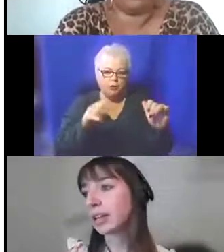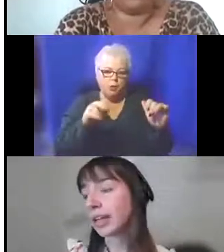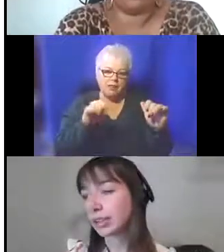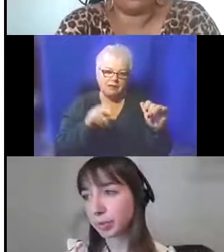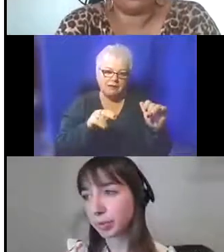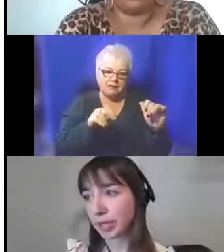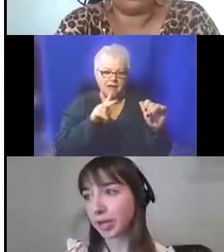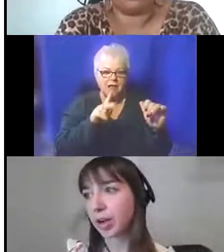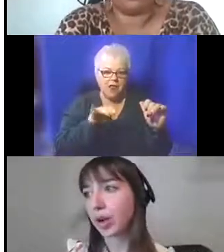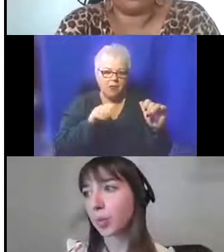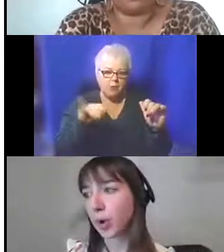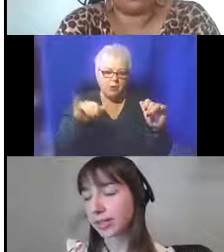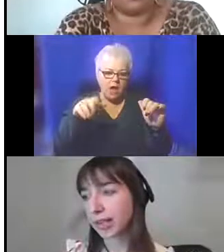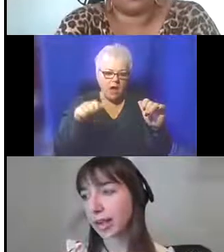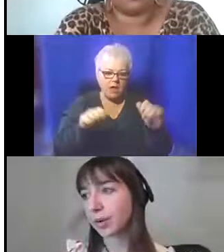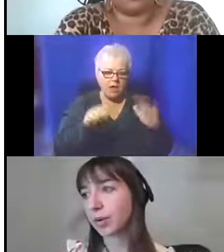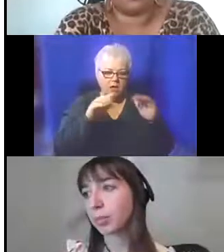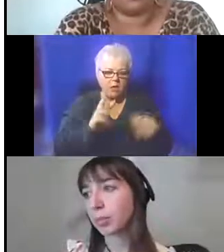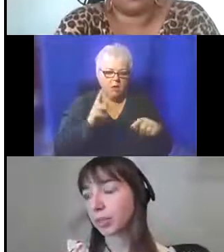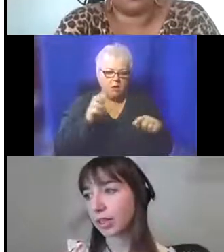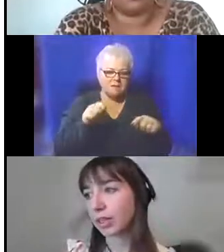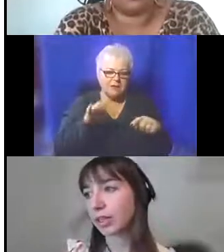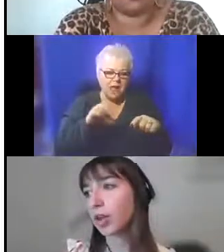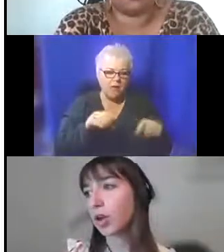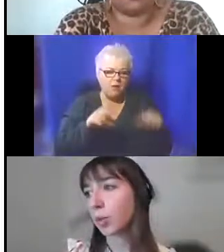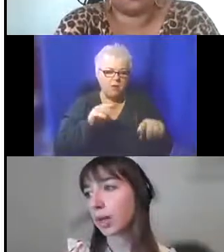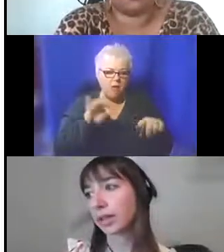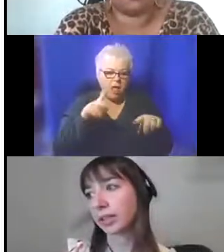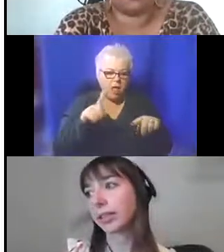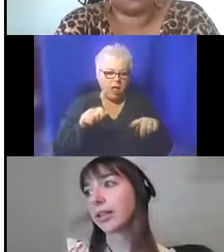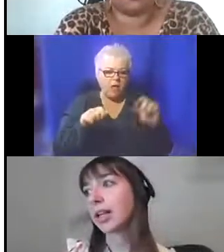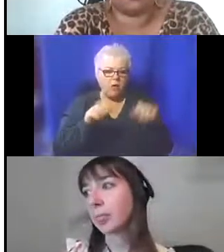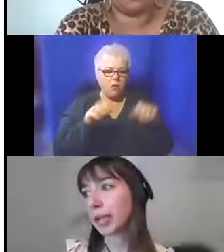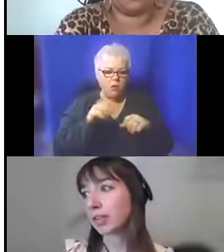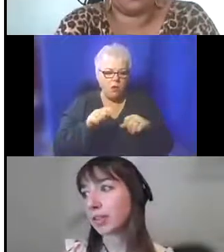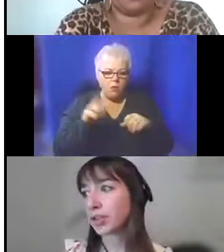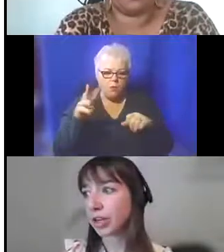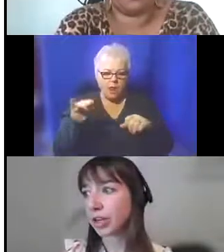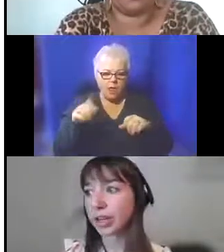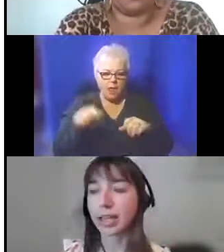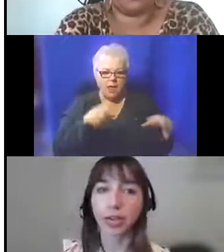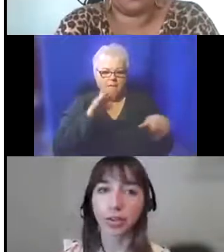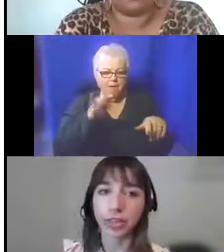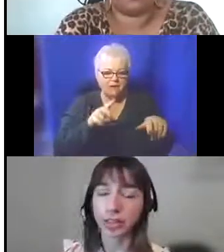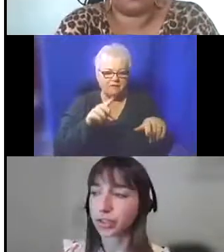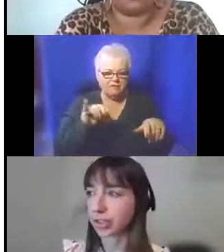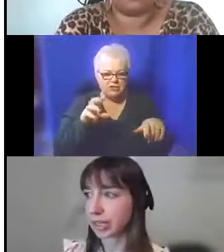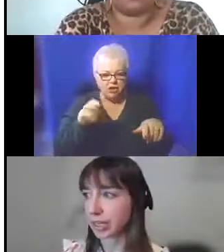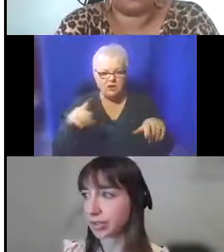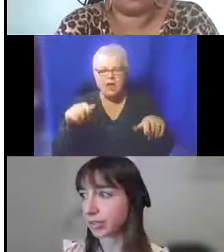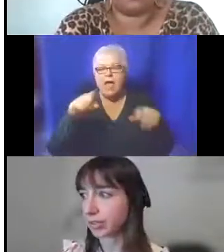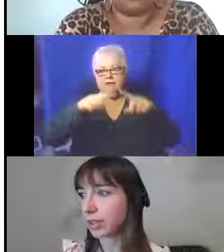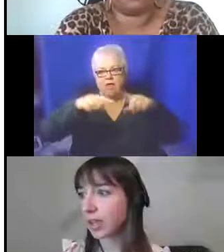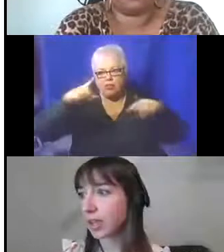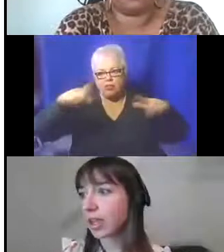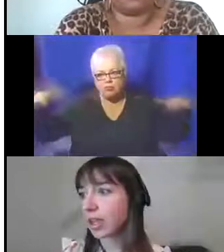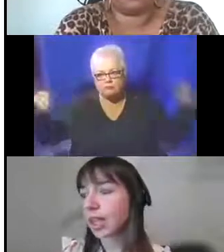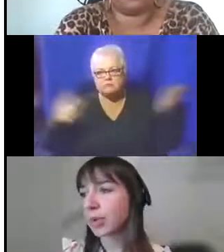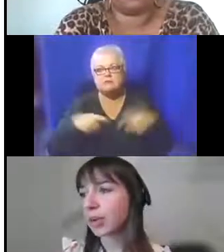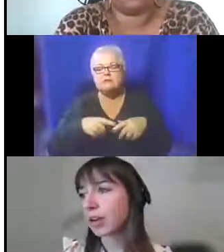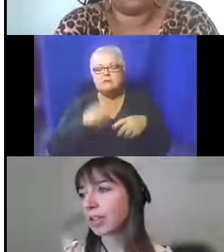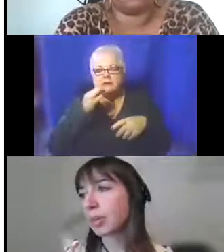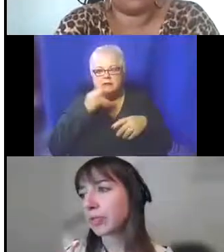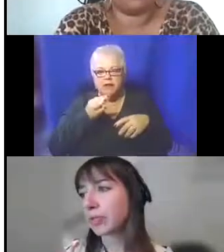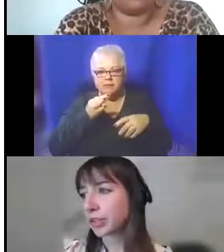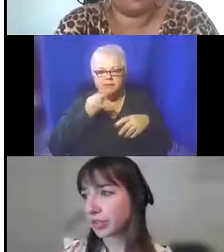Tualatin, Kalapuya, Wascow, Molalla, Watlala, bands of the Chinook, and other Indigenous nations. And